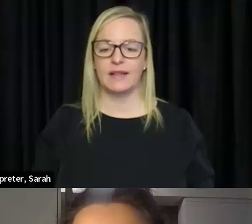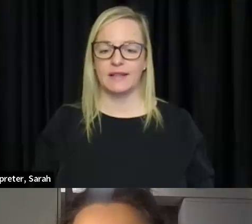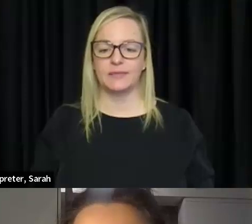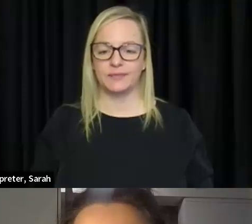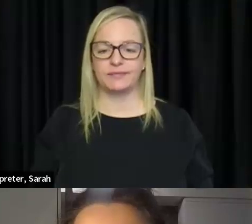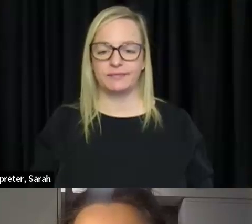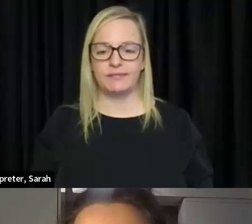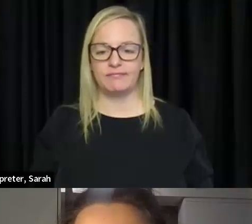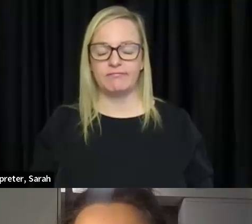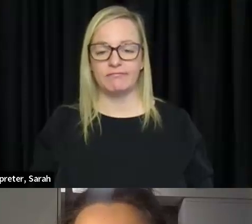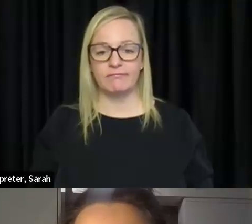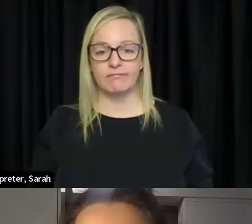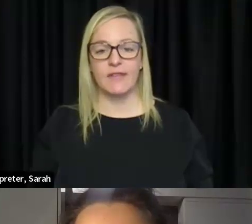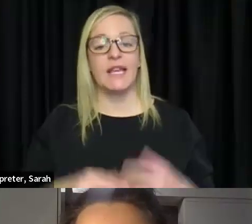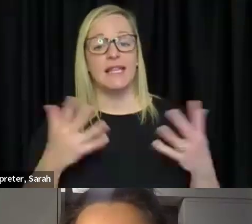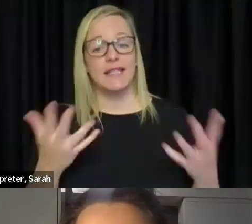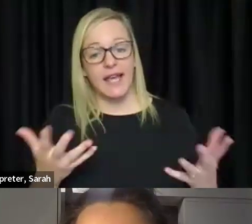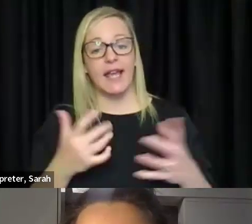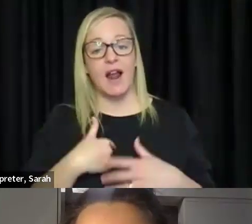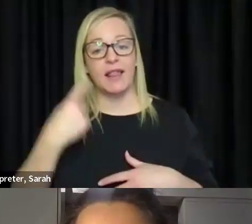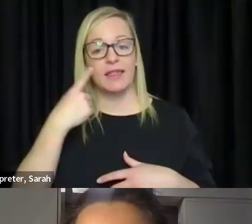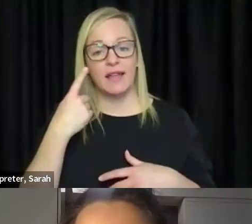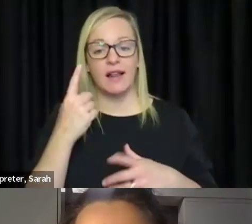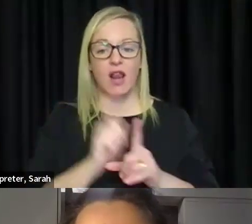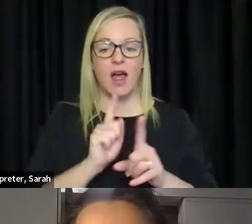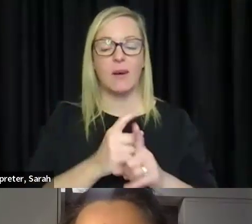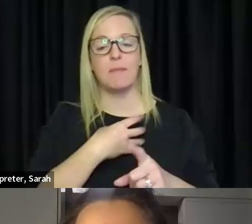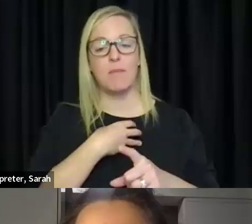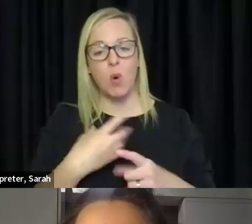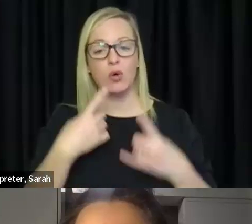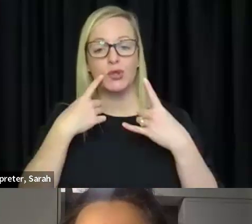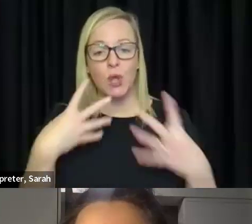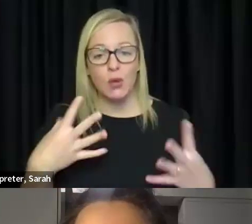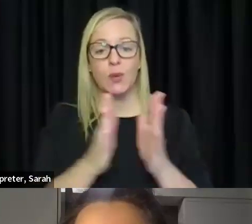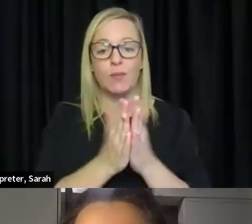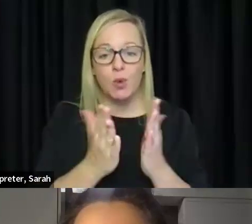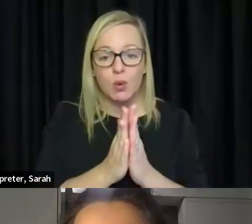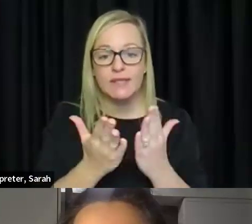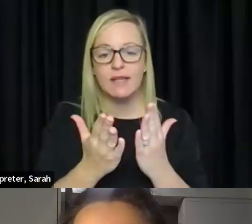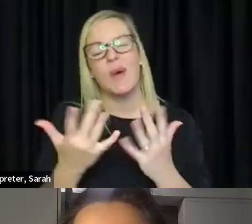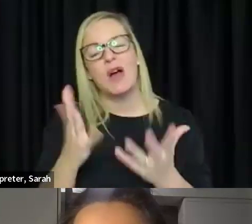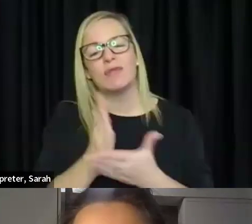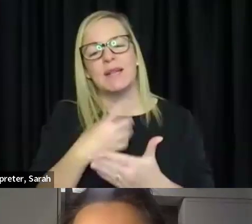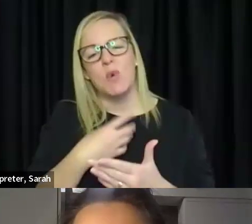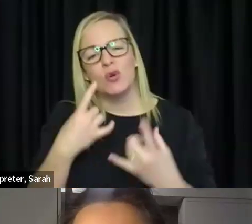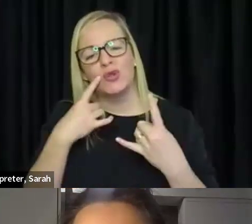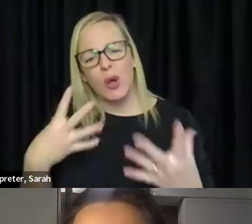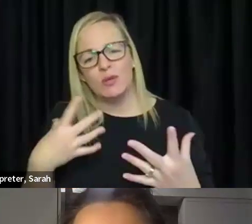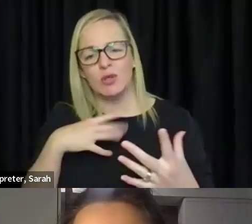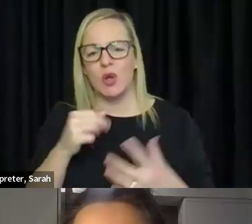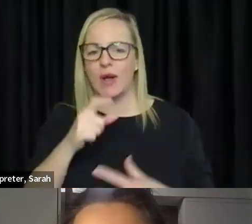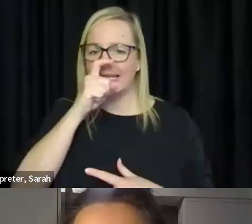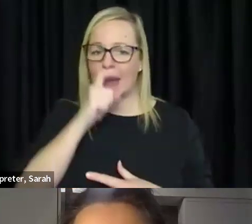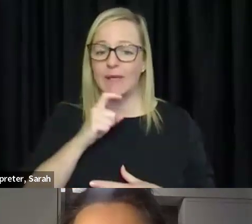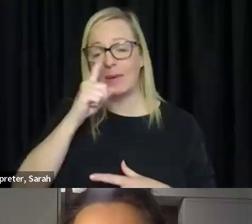think that like if like more shows and books, probably shows, because like it's not guaranteed people